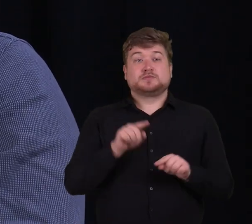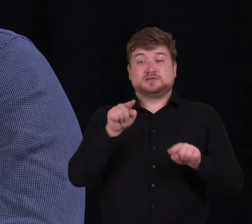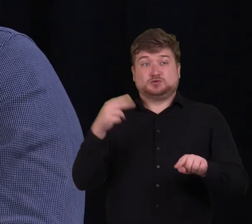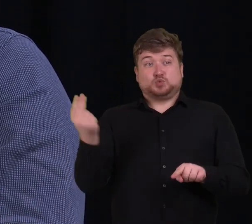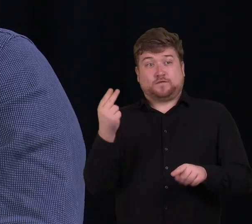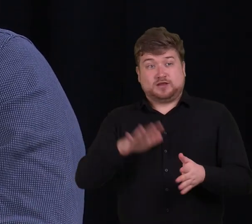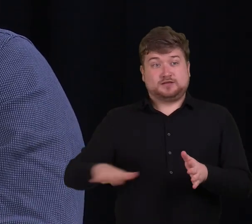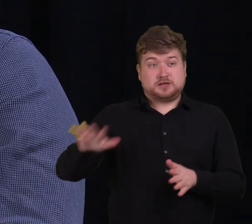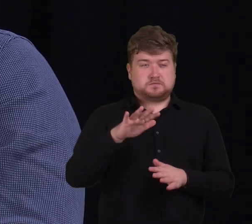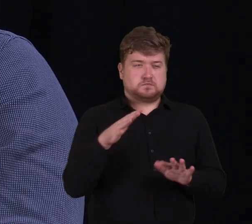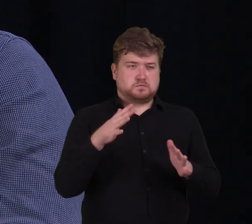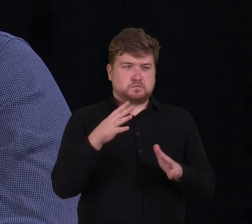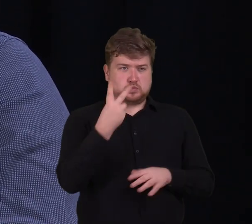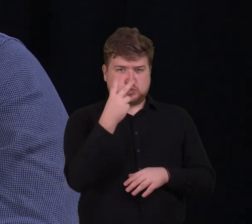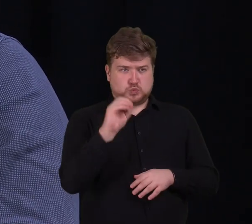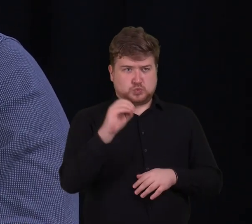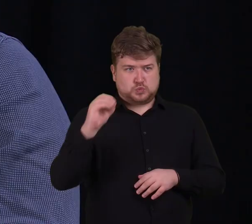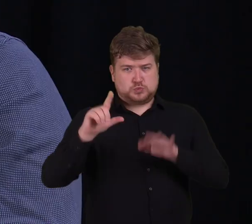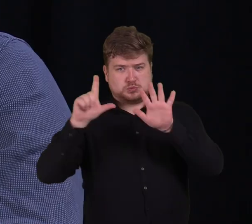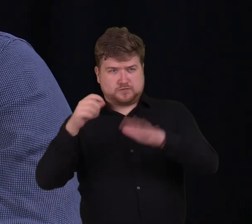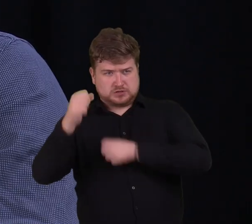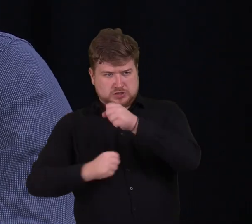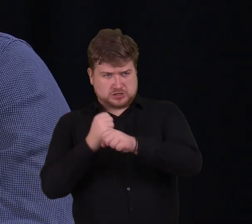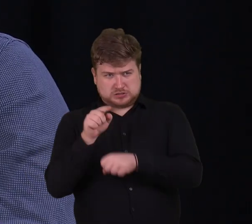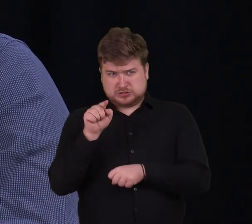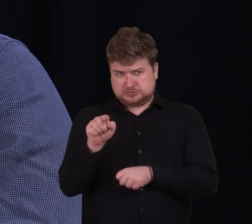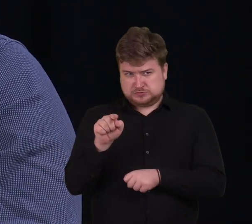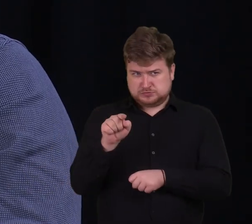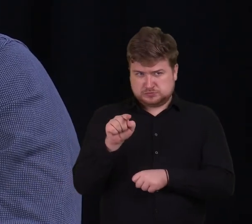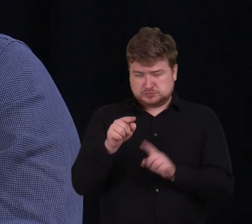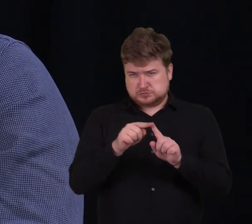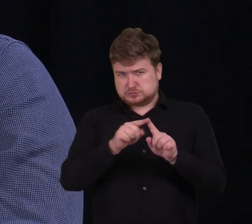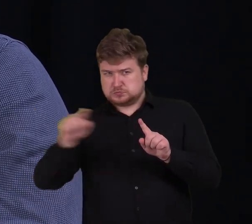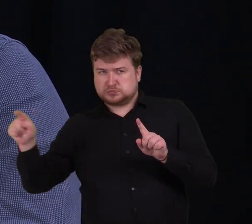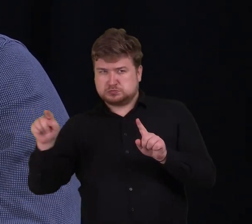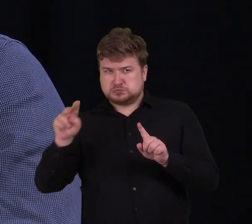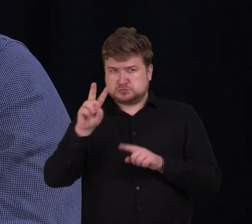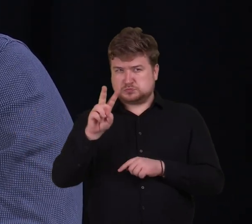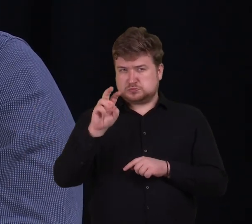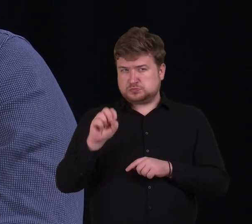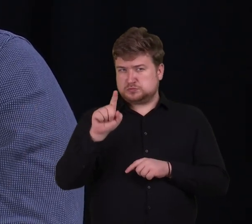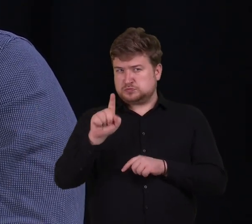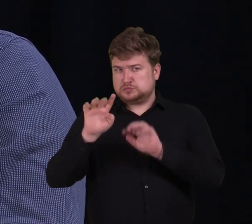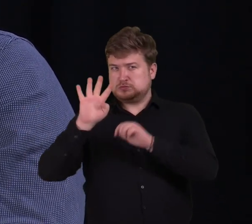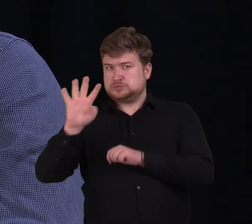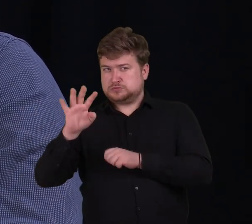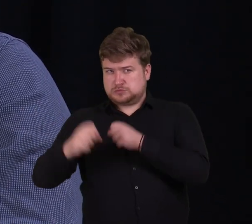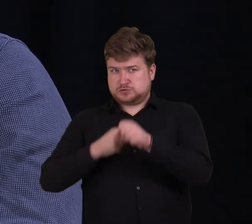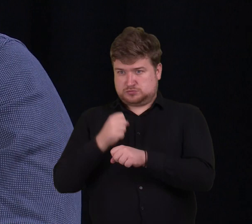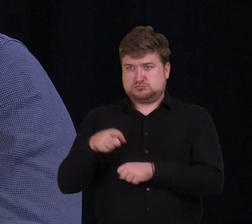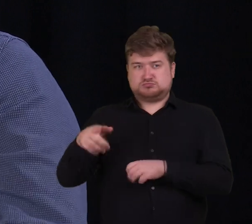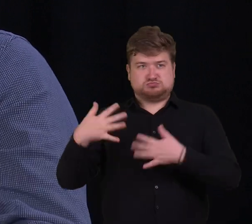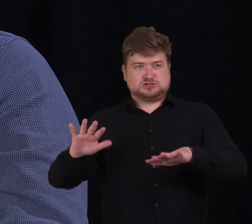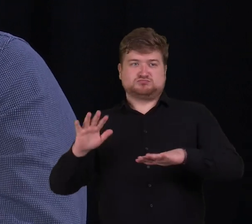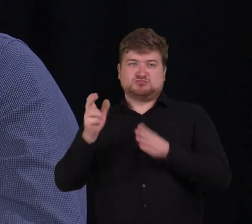period, and then it was only agricultural fund, and then in 2014-20 we got this